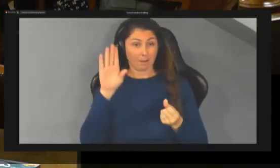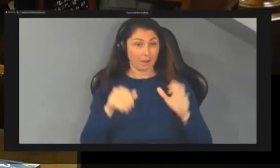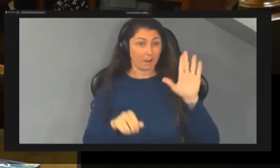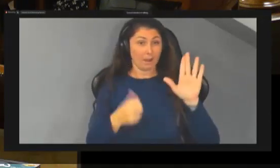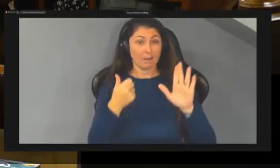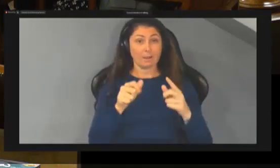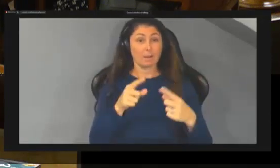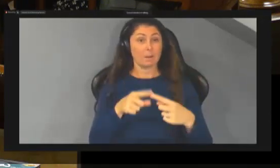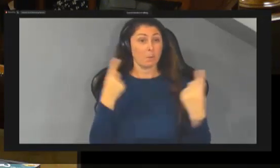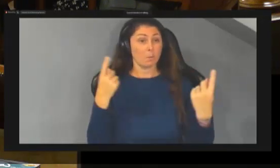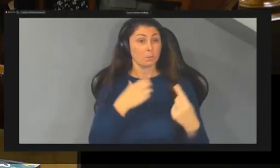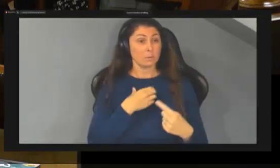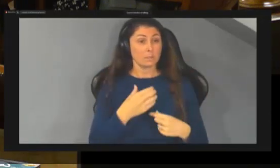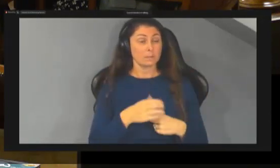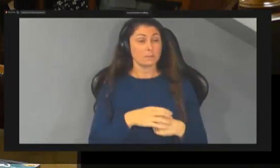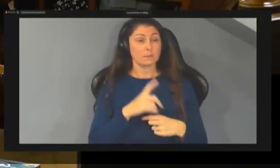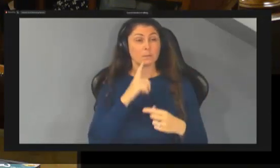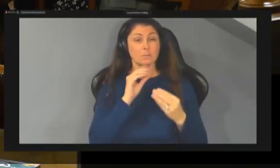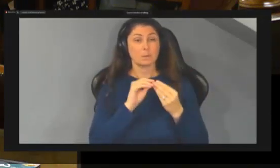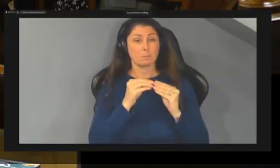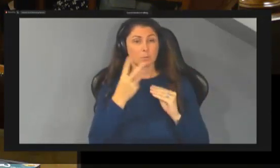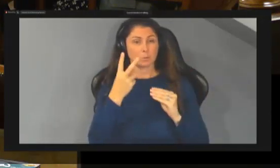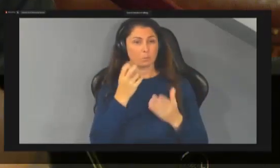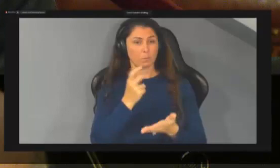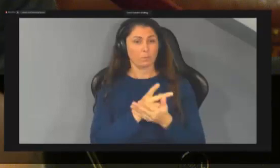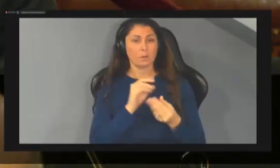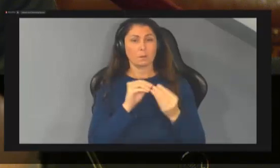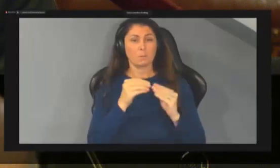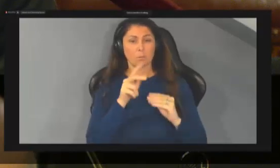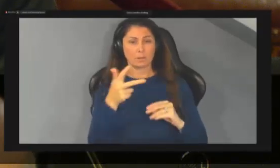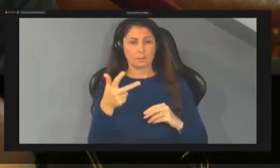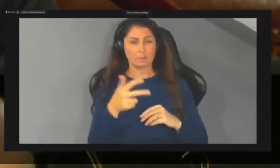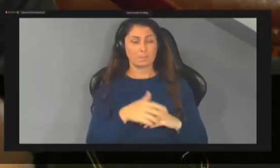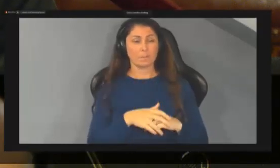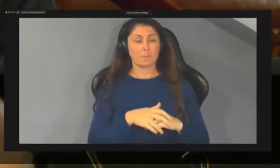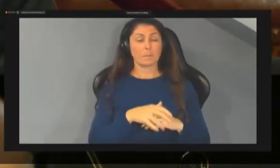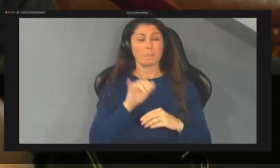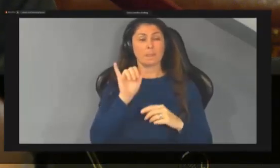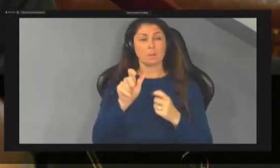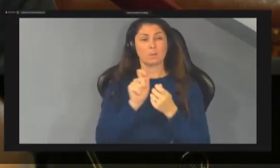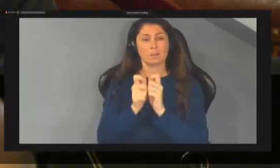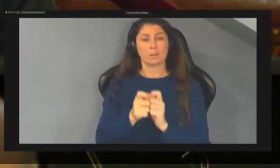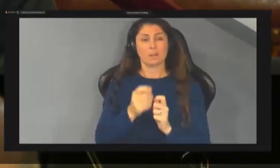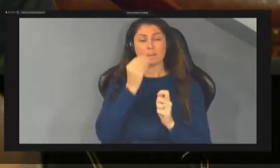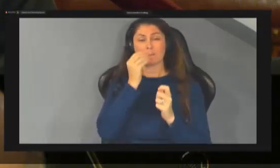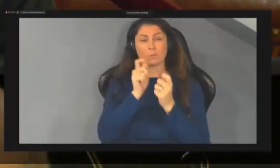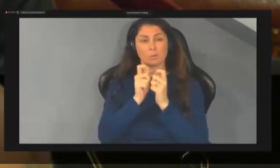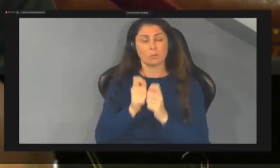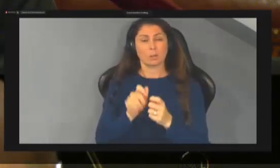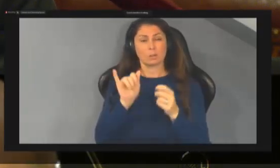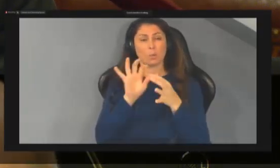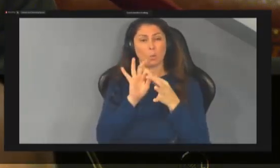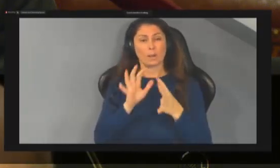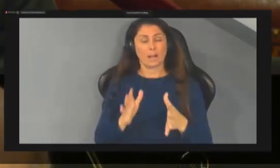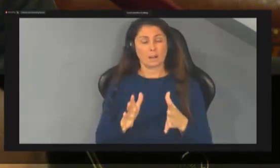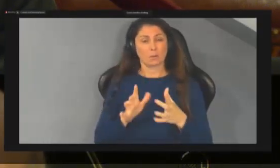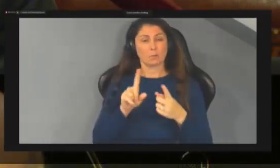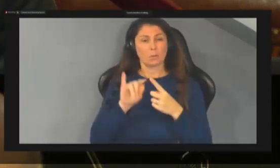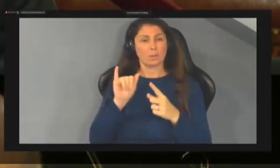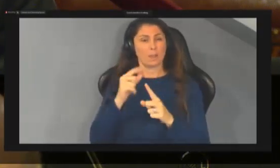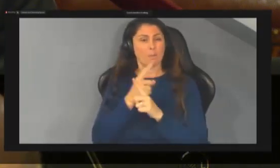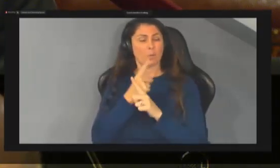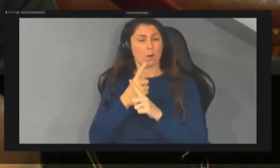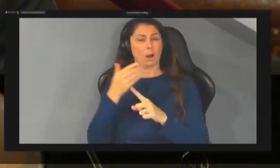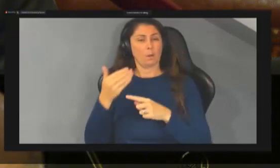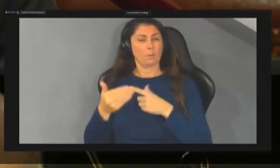opposed? Amendment number two has been approved. Number three. Number three is to adjust the food justice coordinator to the proper step